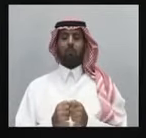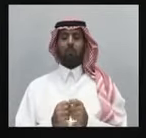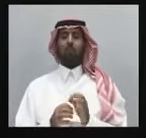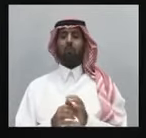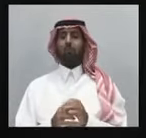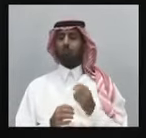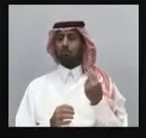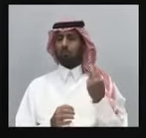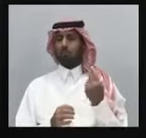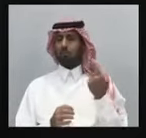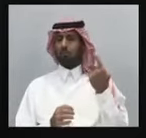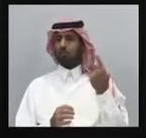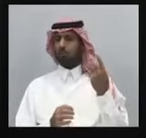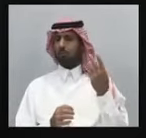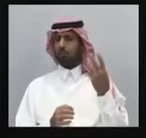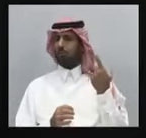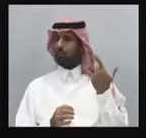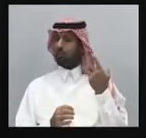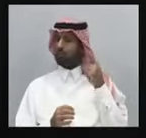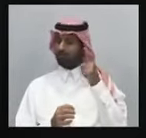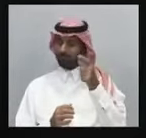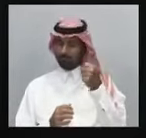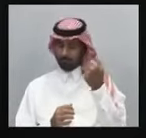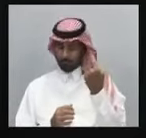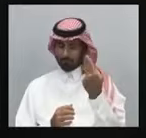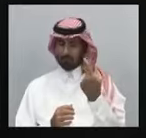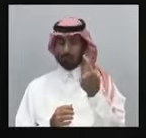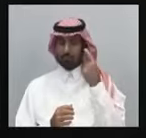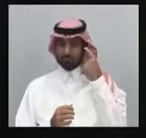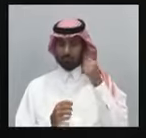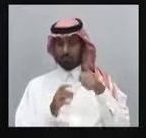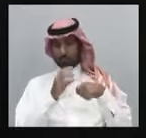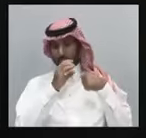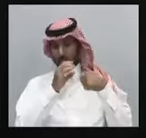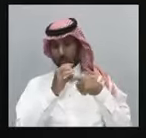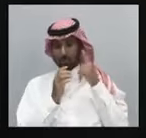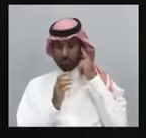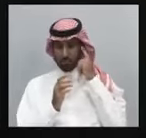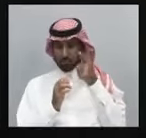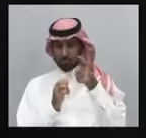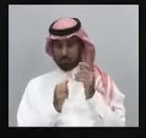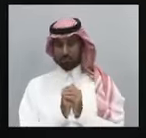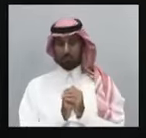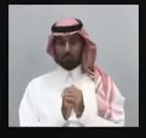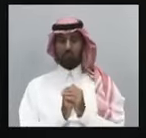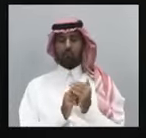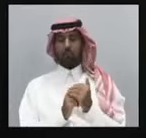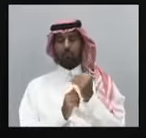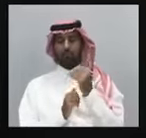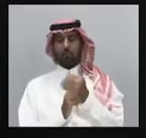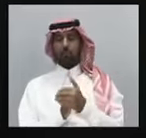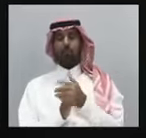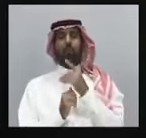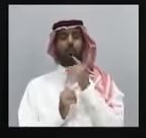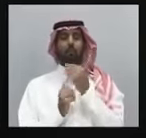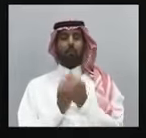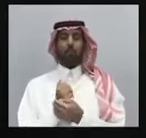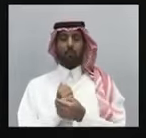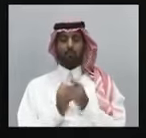or 3, it will be number 1, which is a media intern. Outgoing and